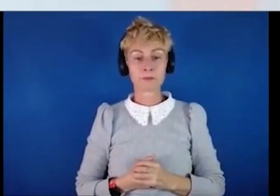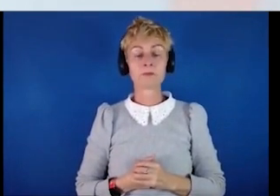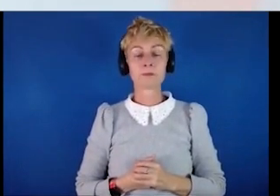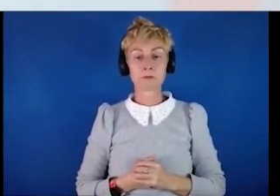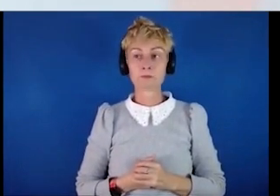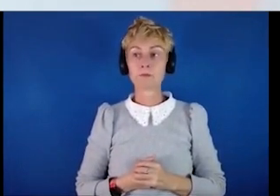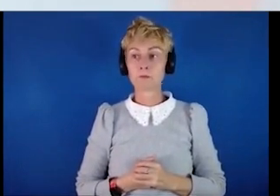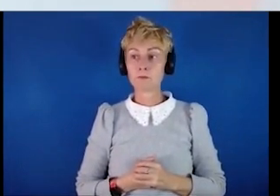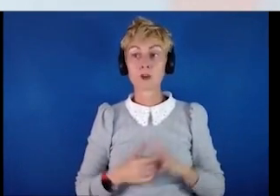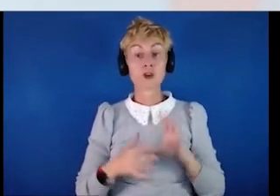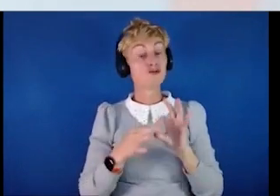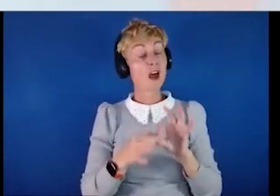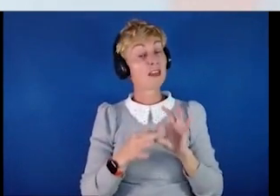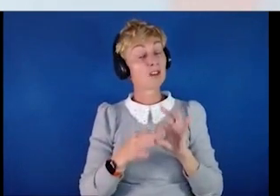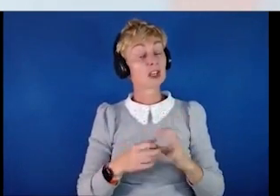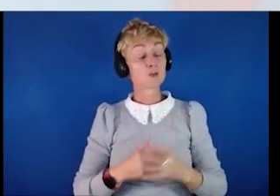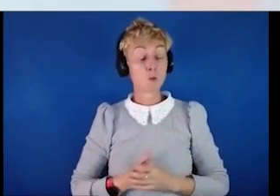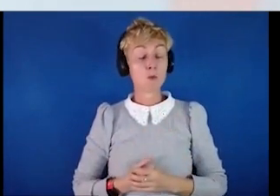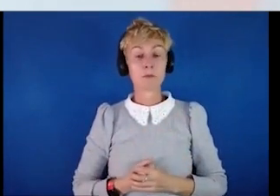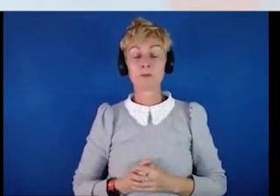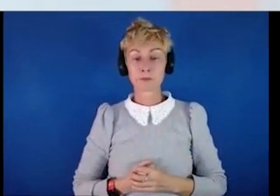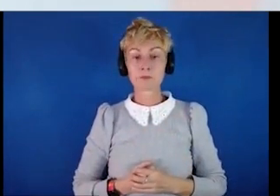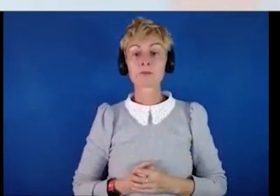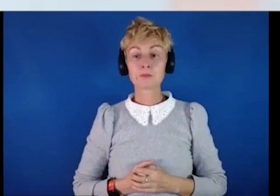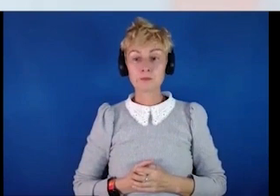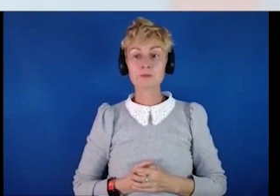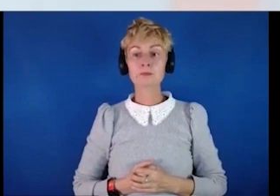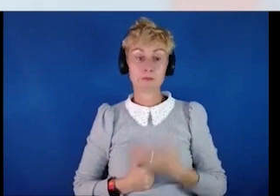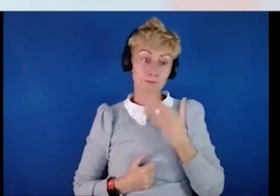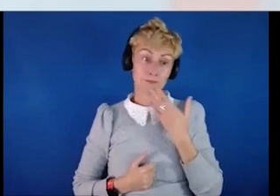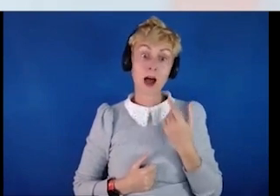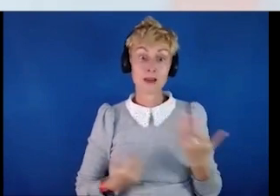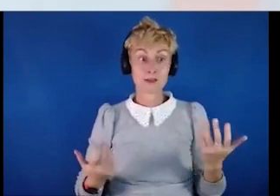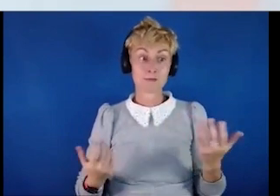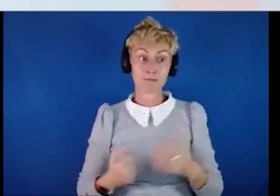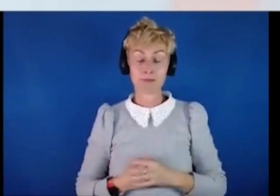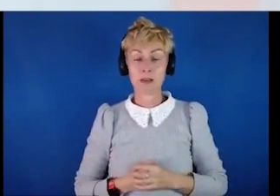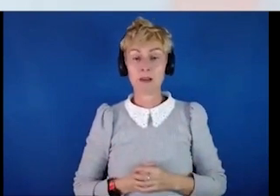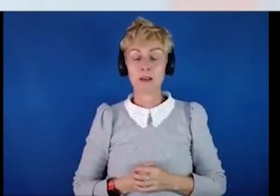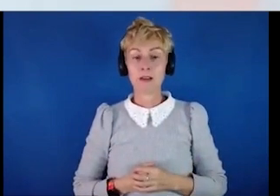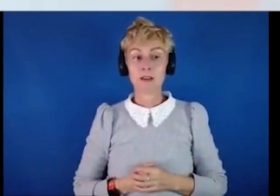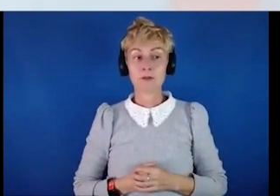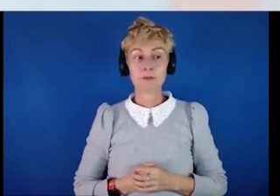democratic, relevant. Yeah, that would be nice if it always was.